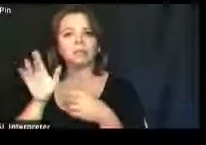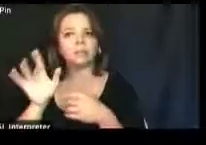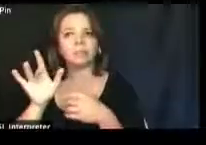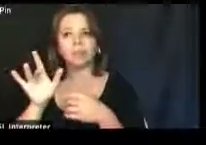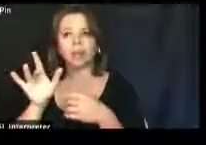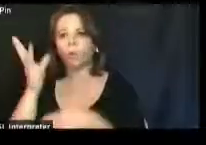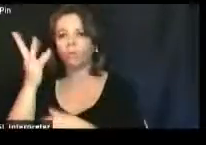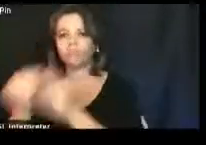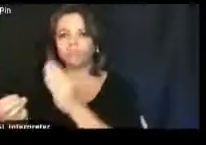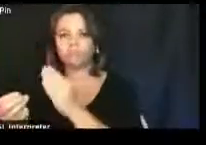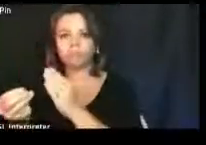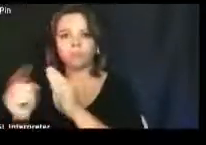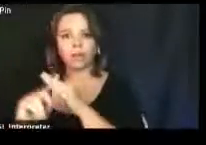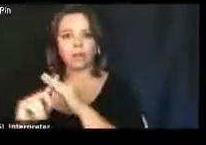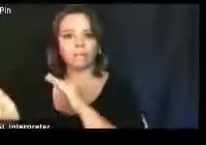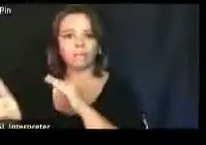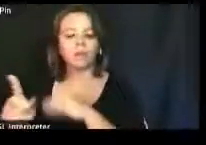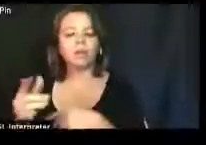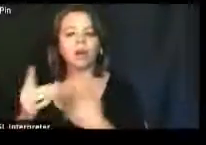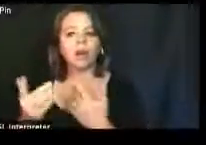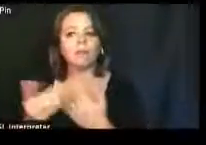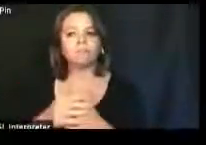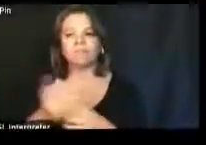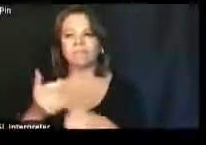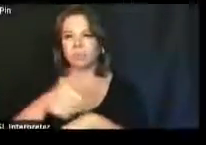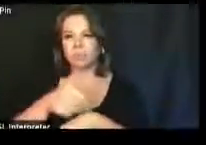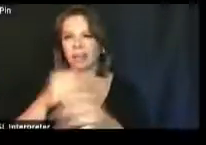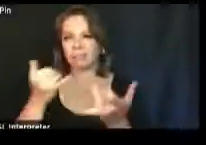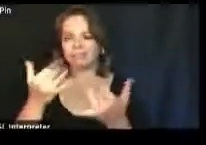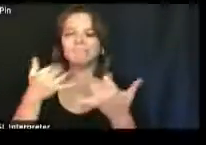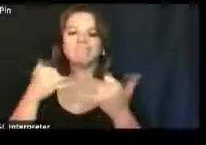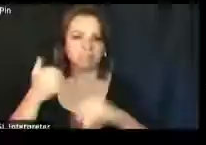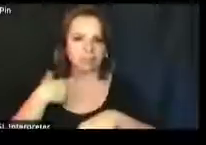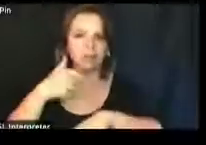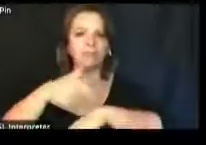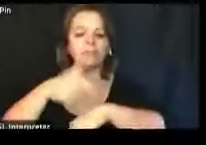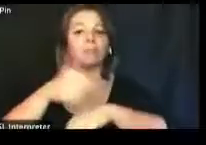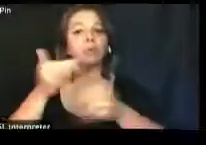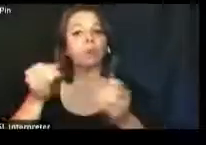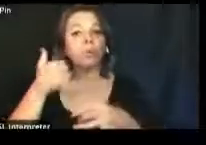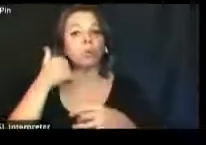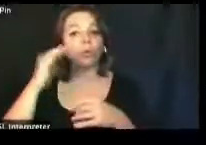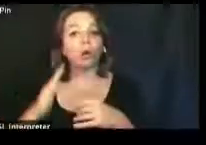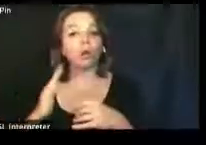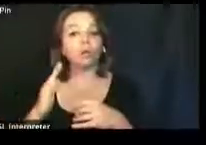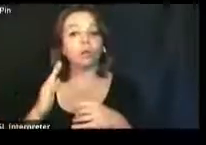gone. Let's see, what time is it? We still have time. So caller